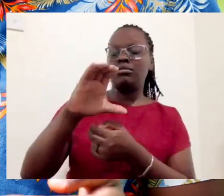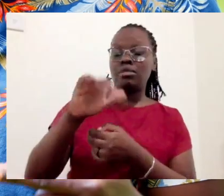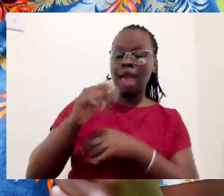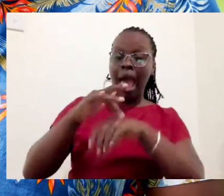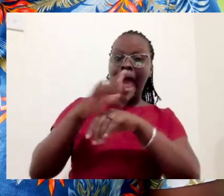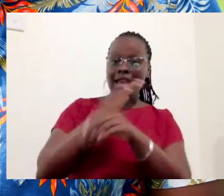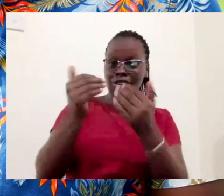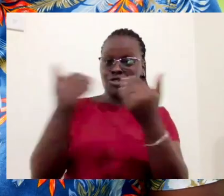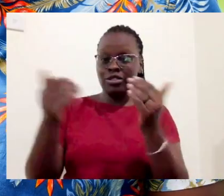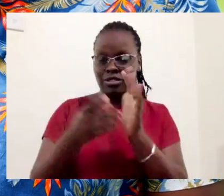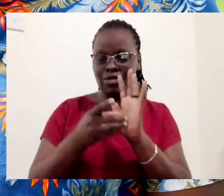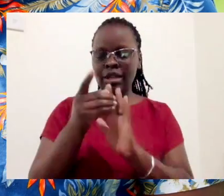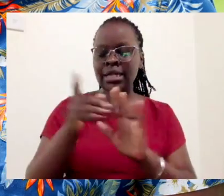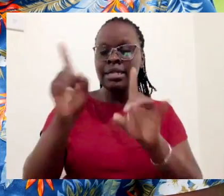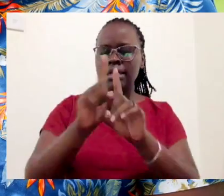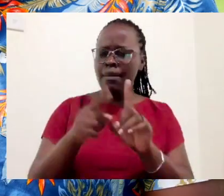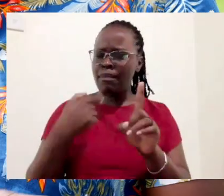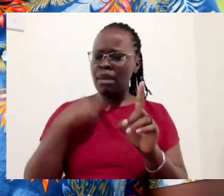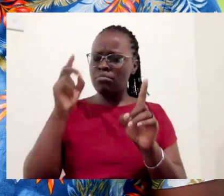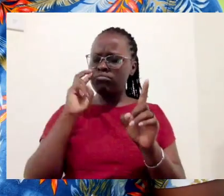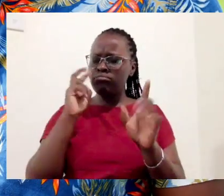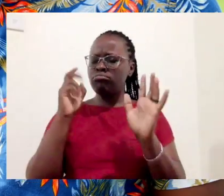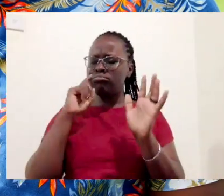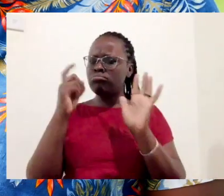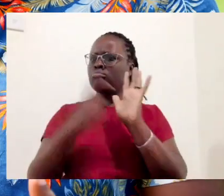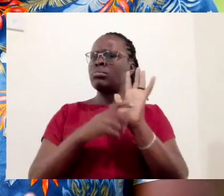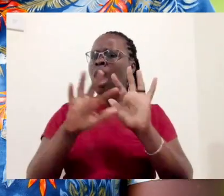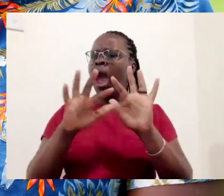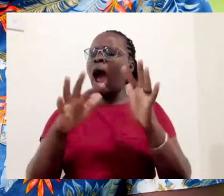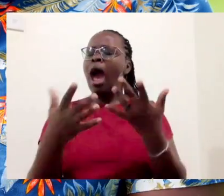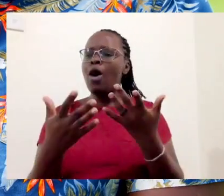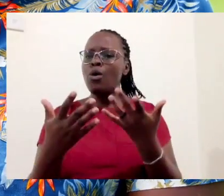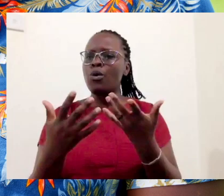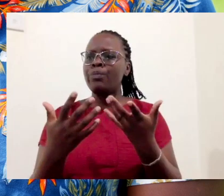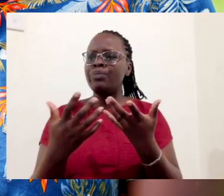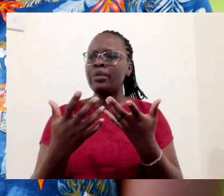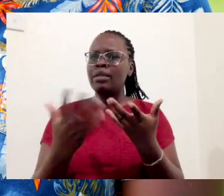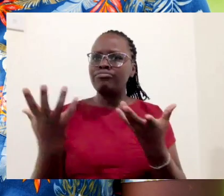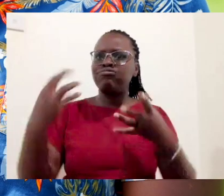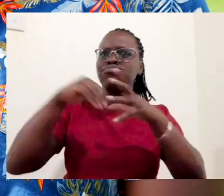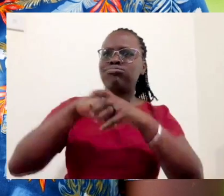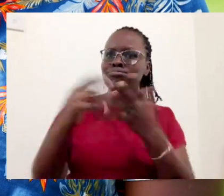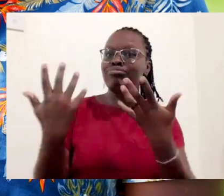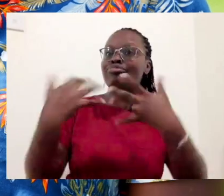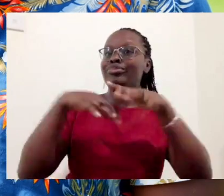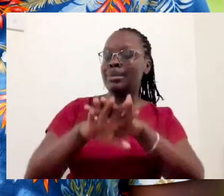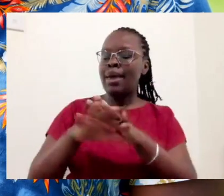crucial thing that you're teaching the parents is how to integrate play-based learning into their child's life. Why is this important?